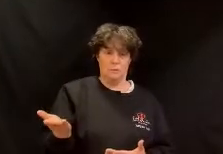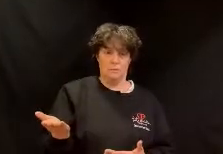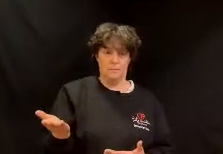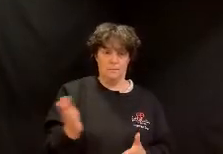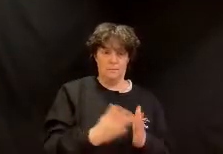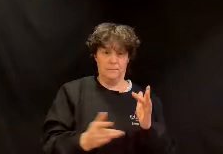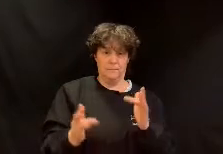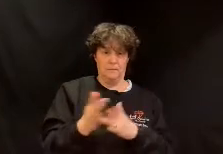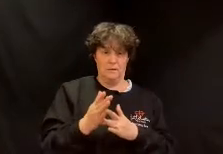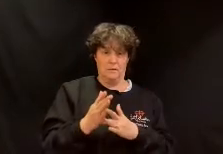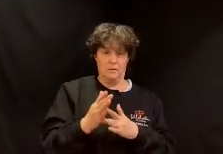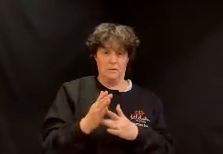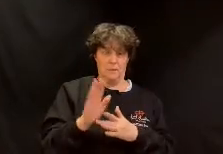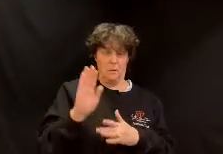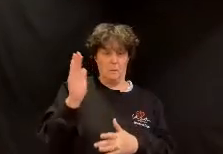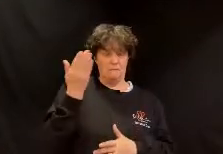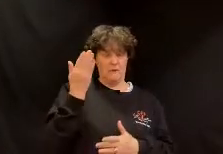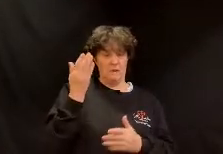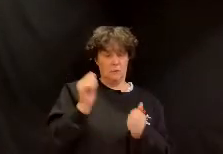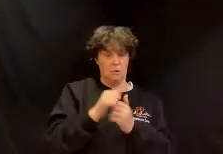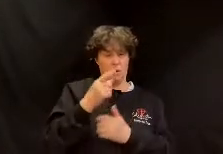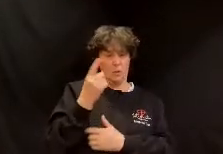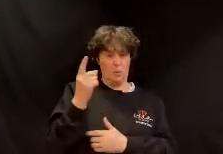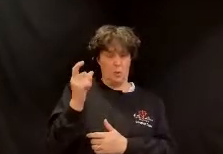Jesus was faced with this question. I'll close right here.